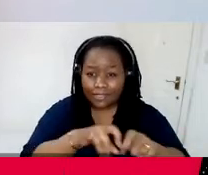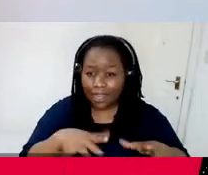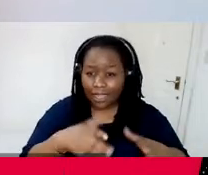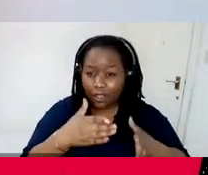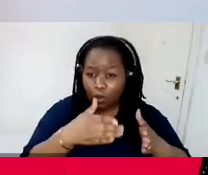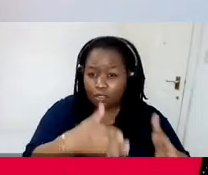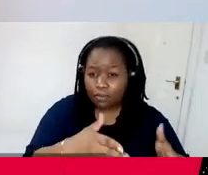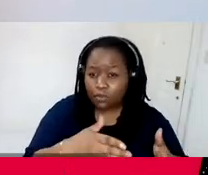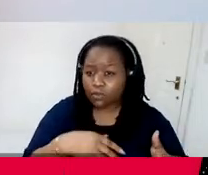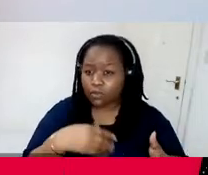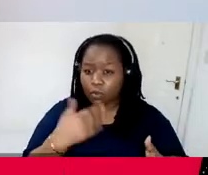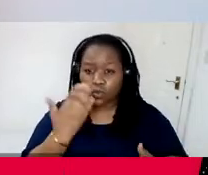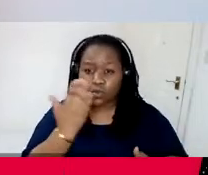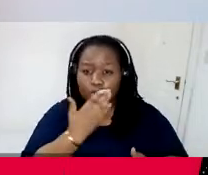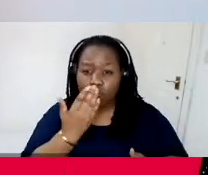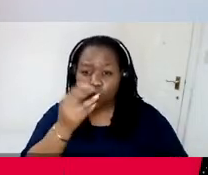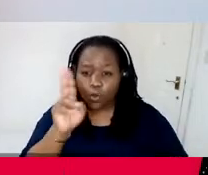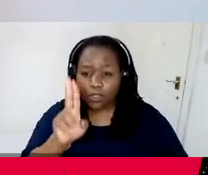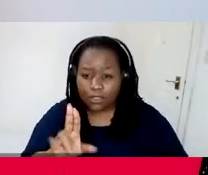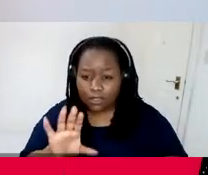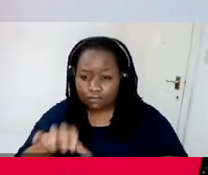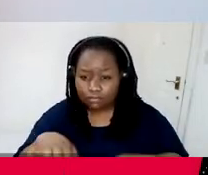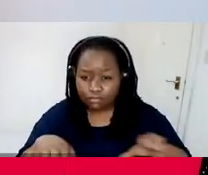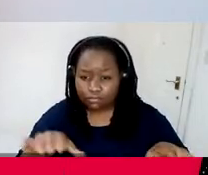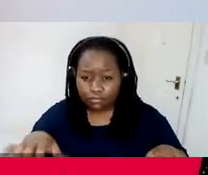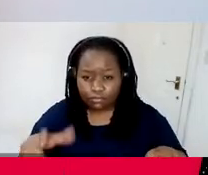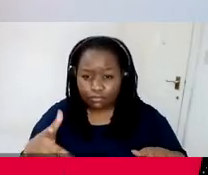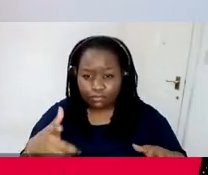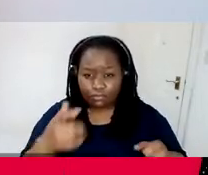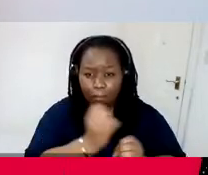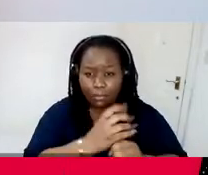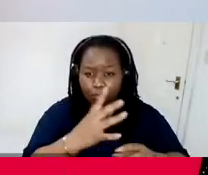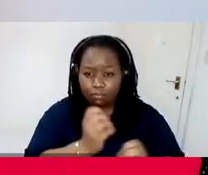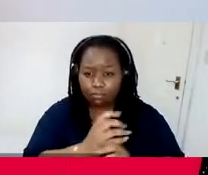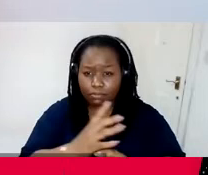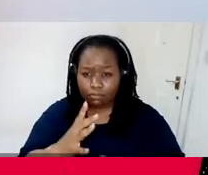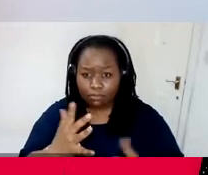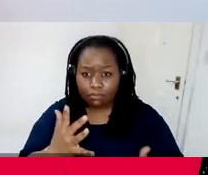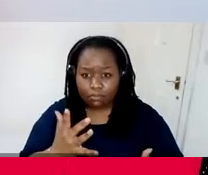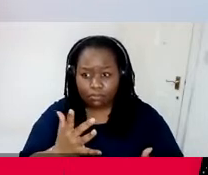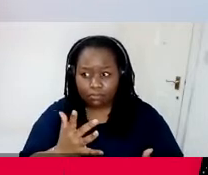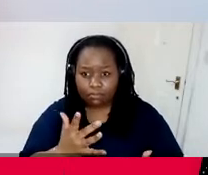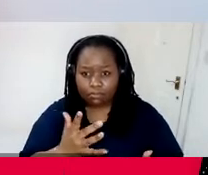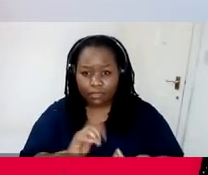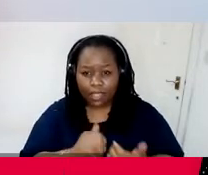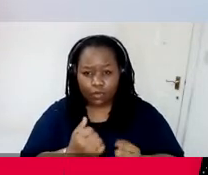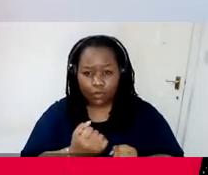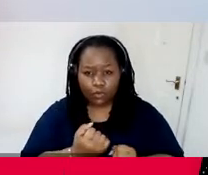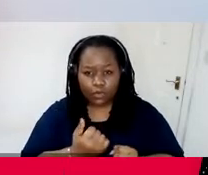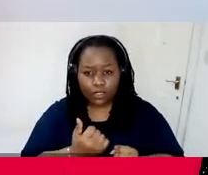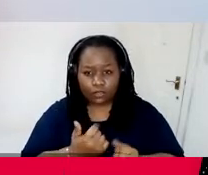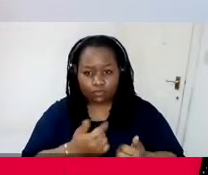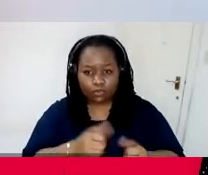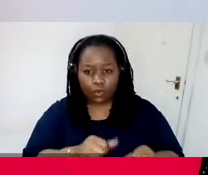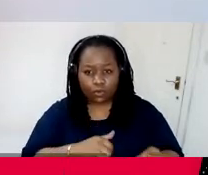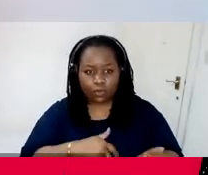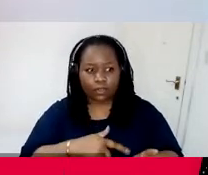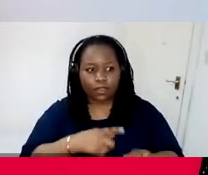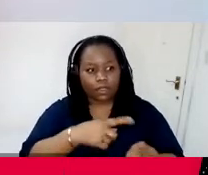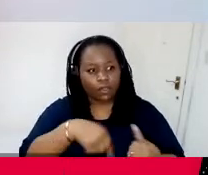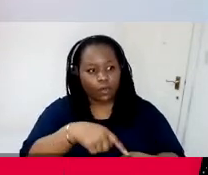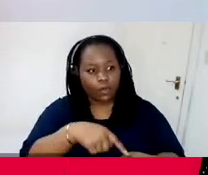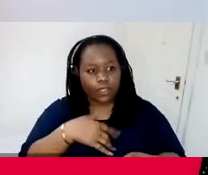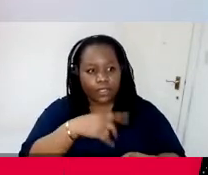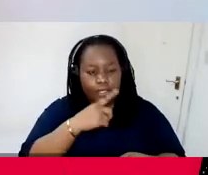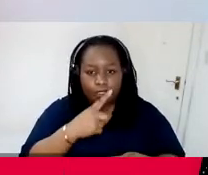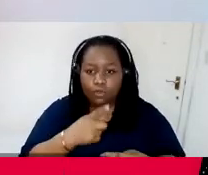and schools. And from my point of view, is that we need to work toward accountability